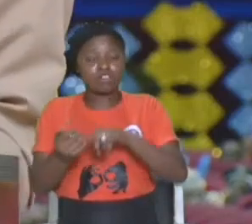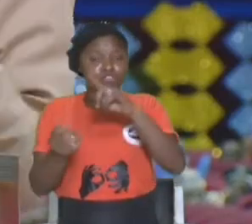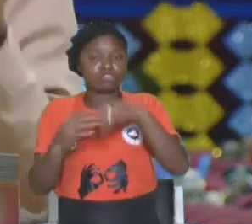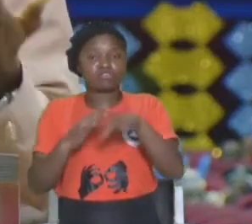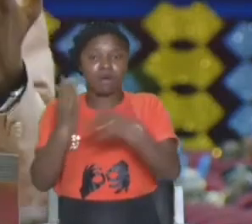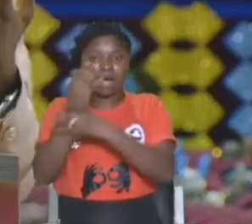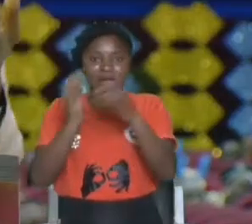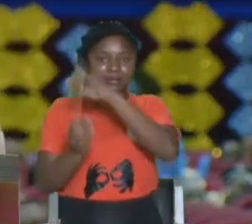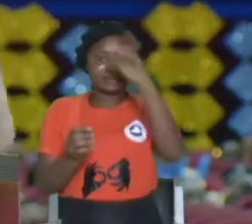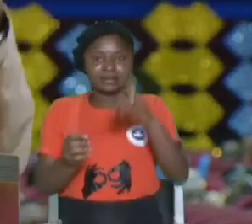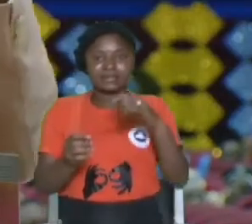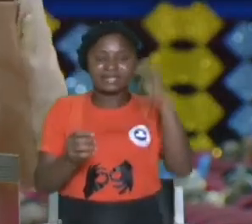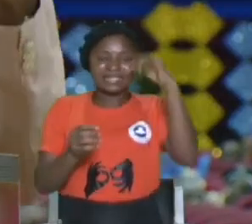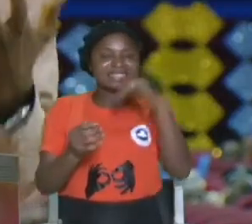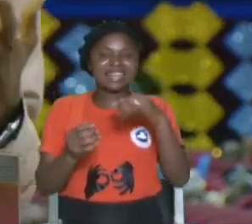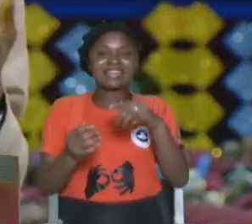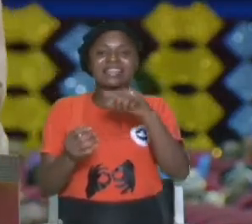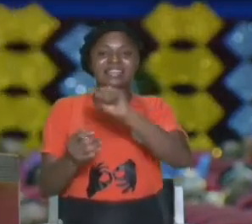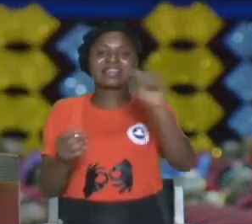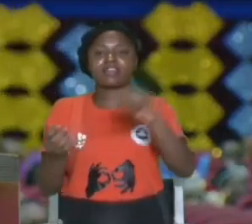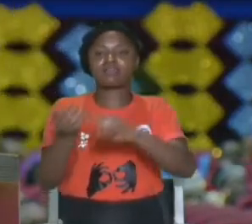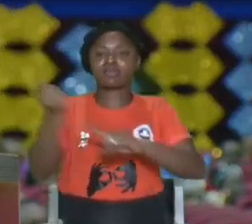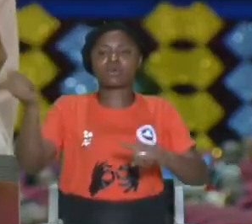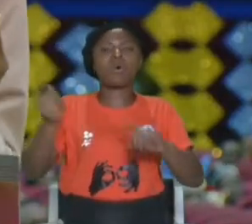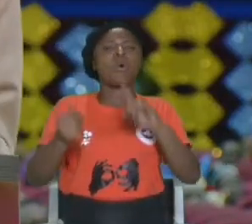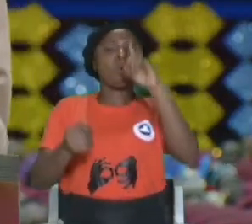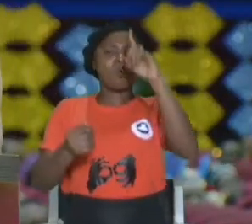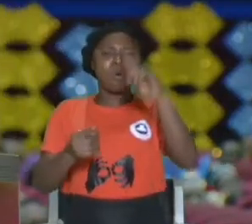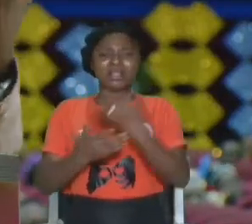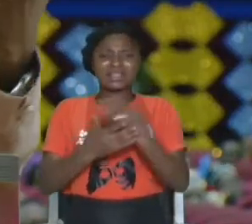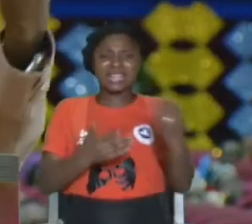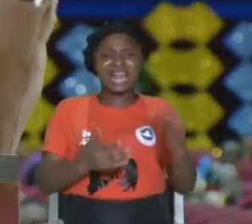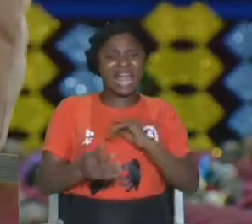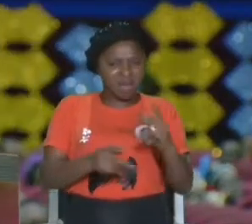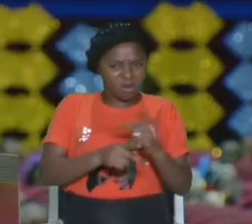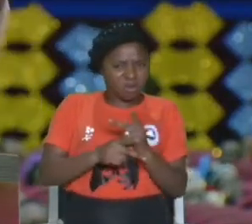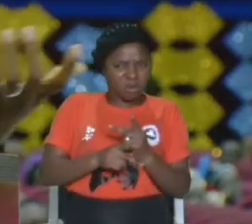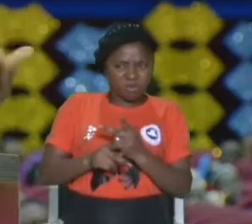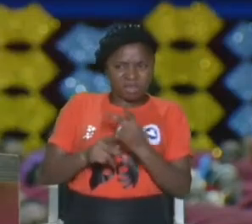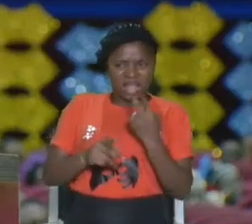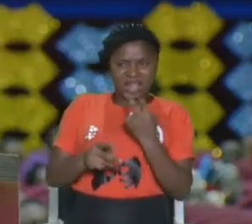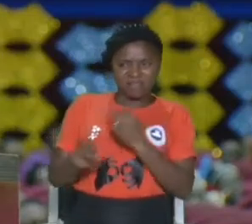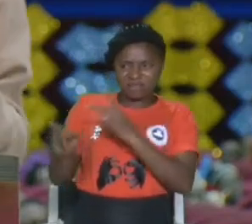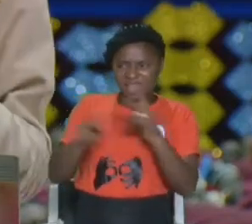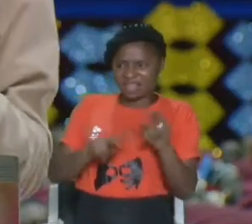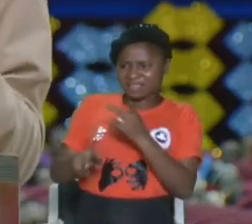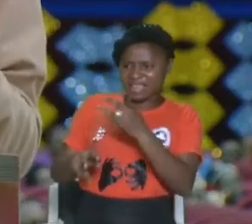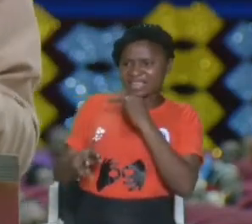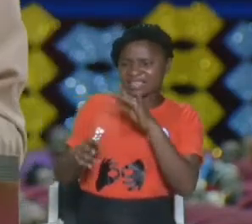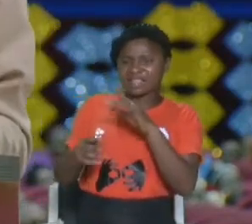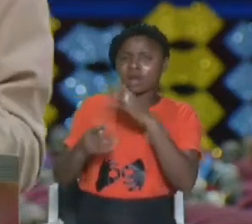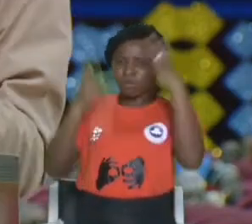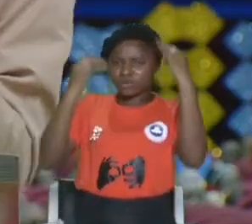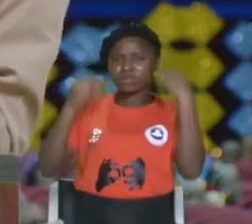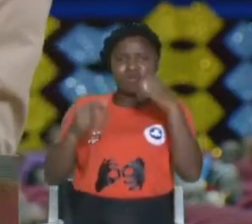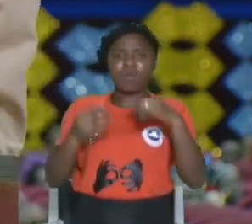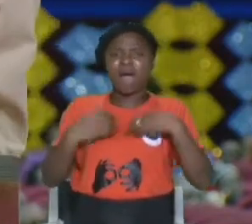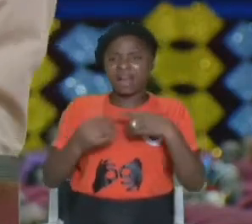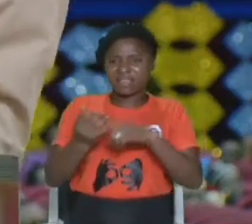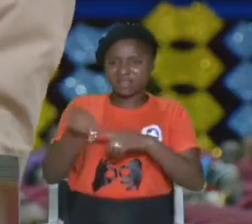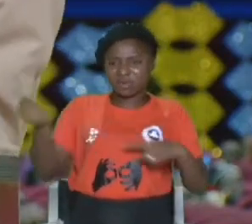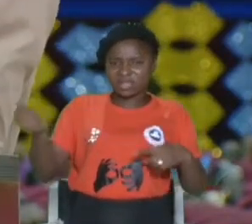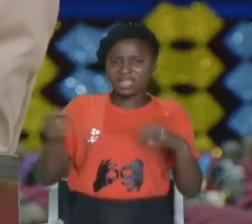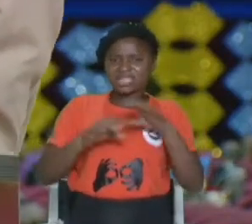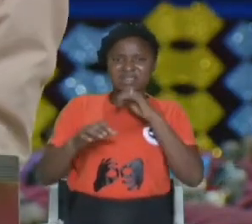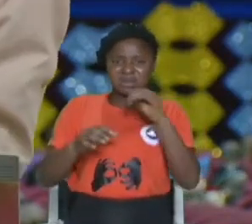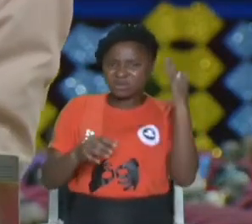said, a rod." One thing I observed here is that Moses, who had the rod, did not even realize he was holding